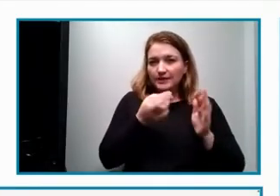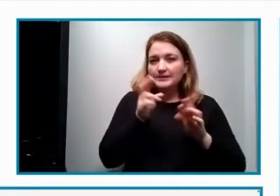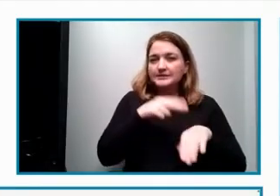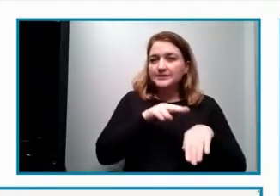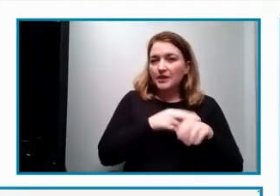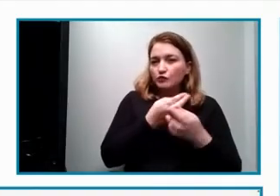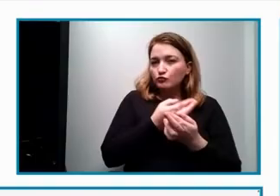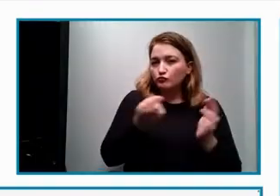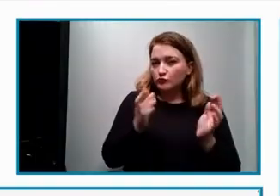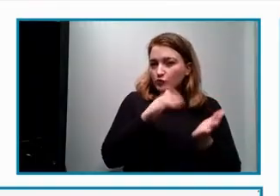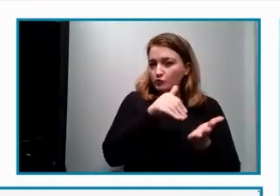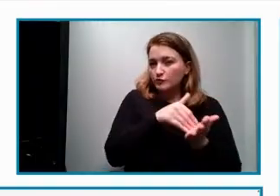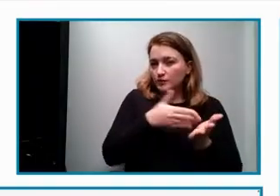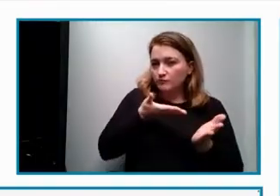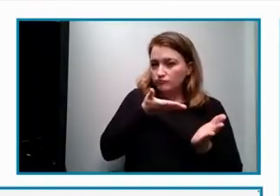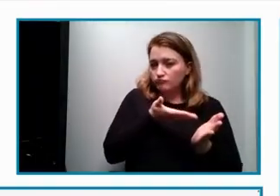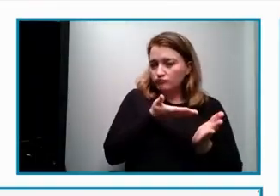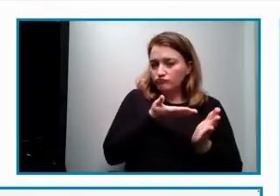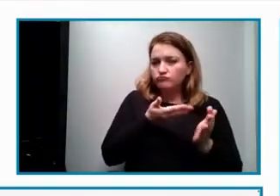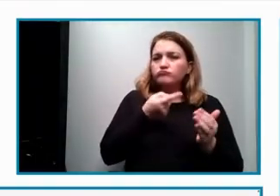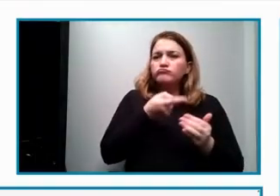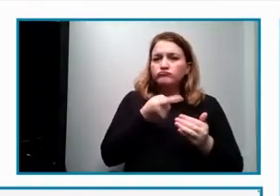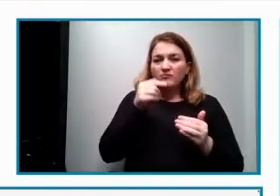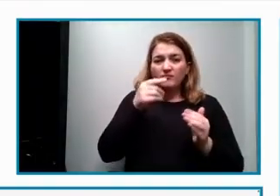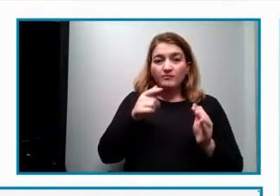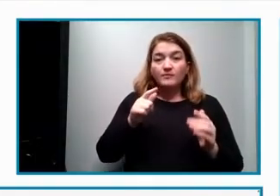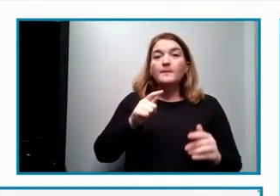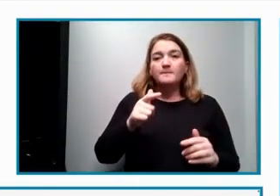walks you through the rationale and the outcomes.